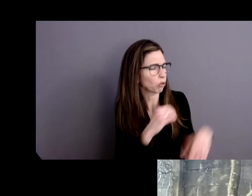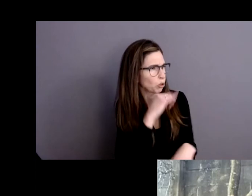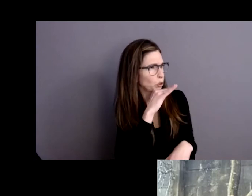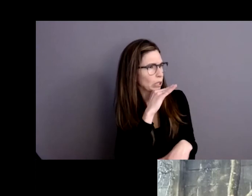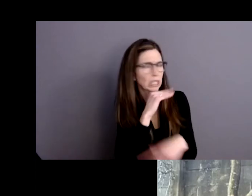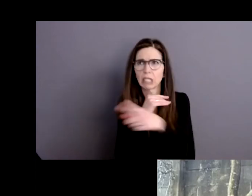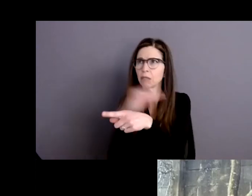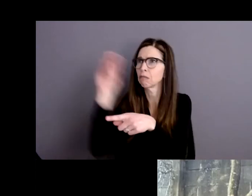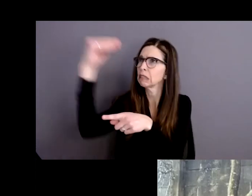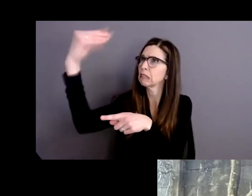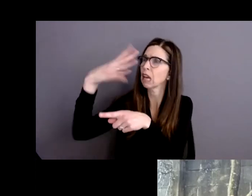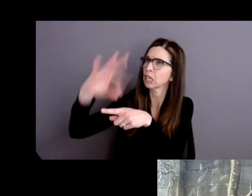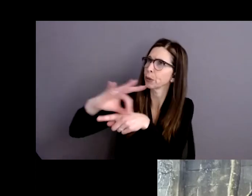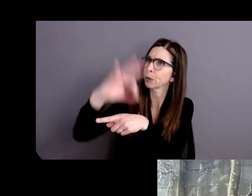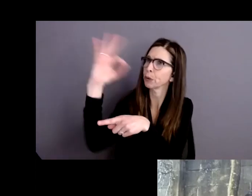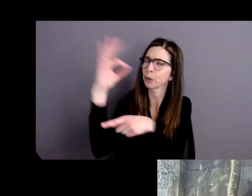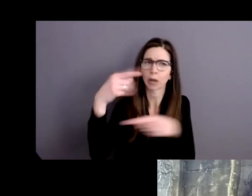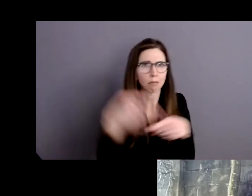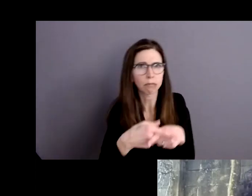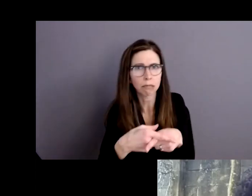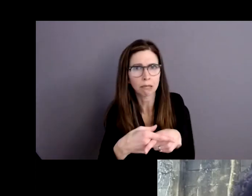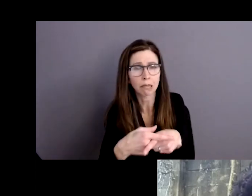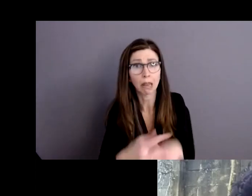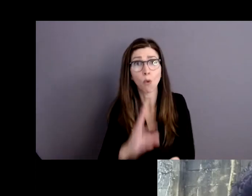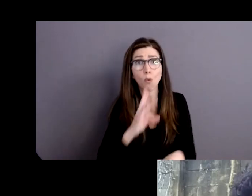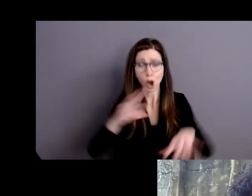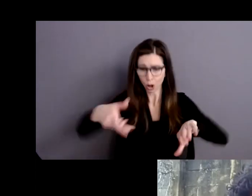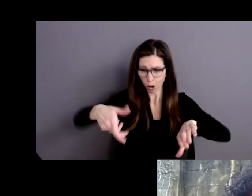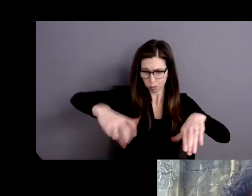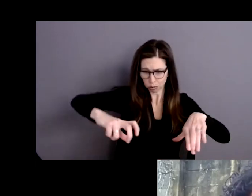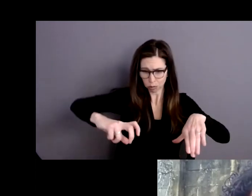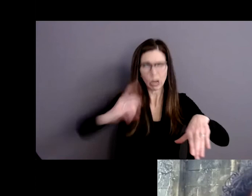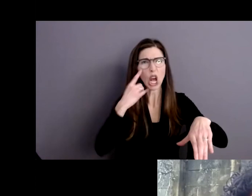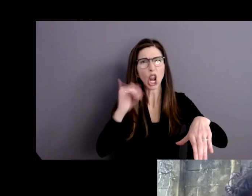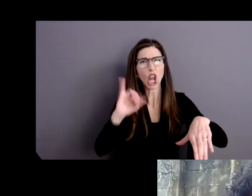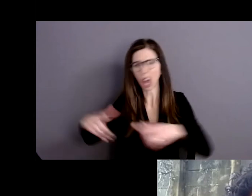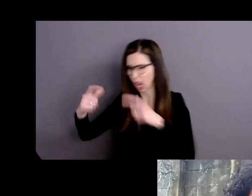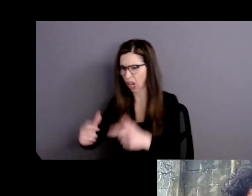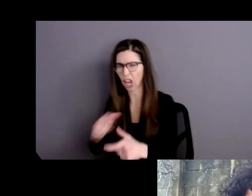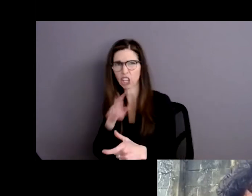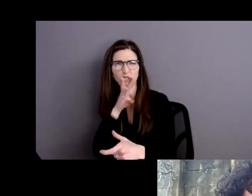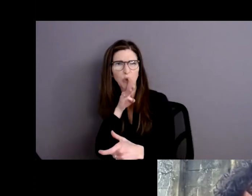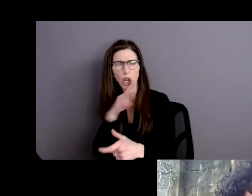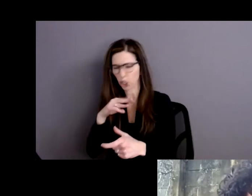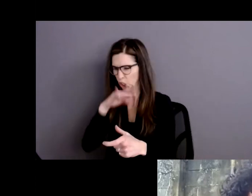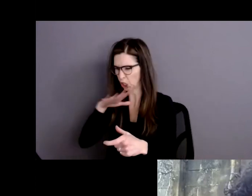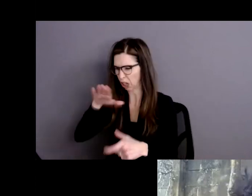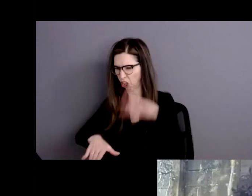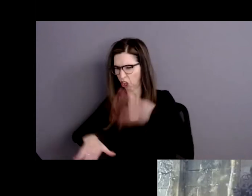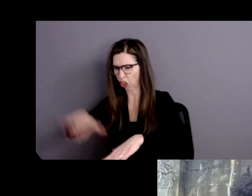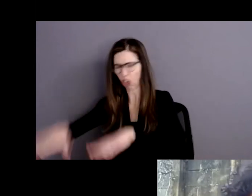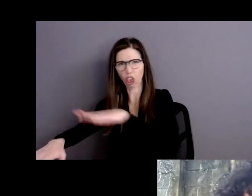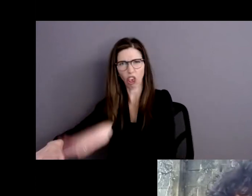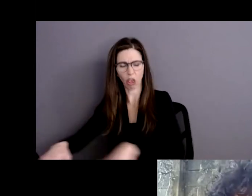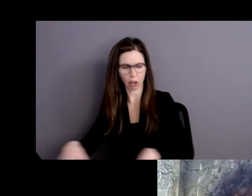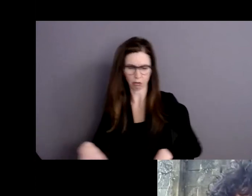Water out of the tap looks like the water in a big old pothole. Cluttered countertops and overwatered plants